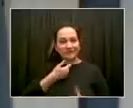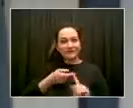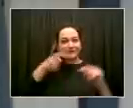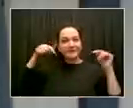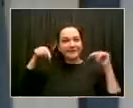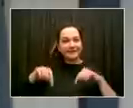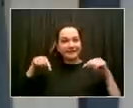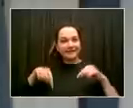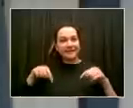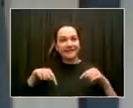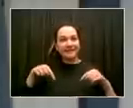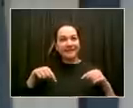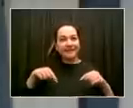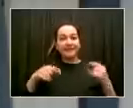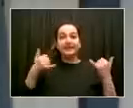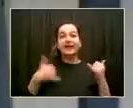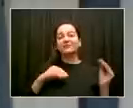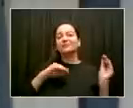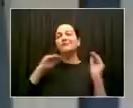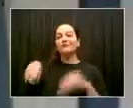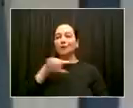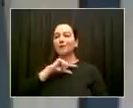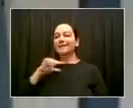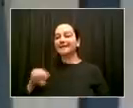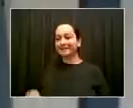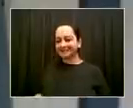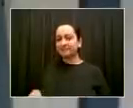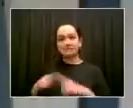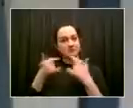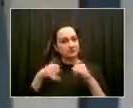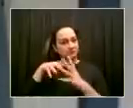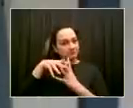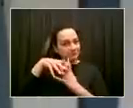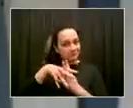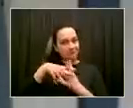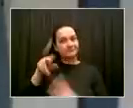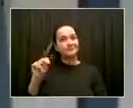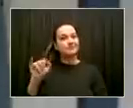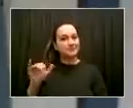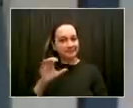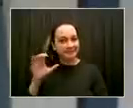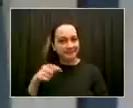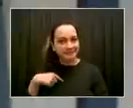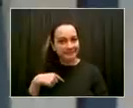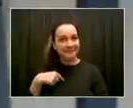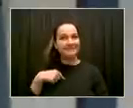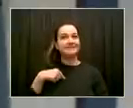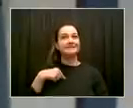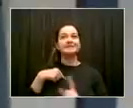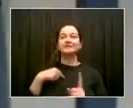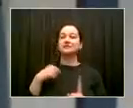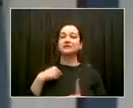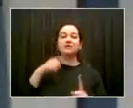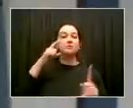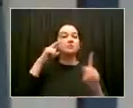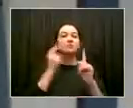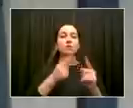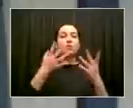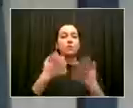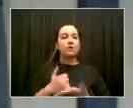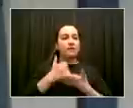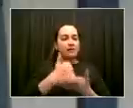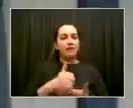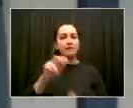here, to help a city that I love, a city that my family lives in, become more safe and help with